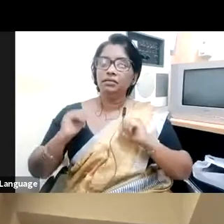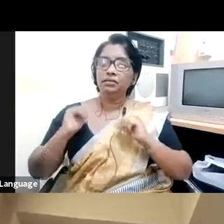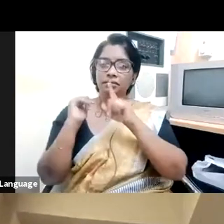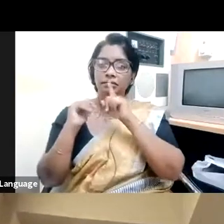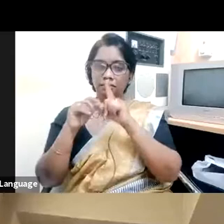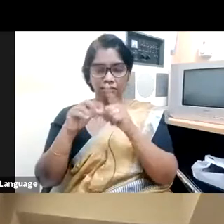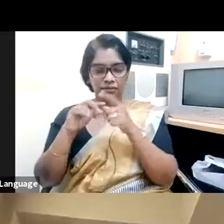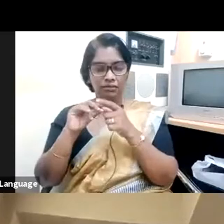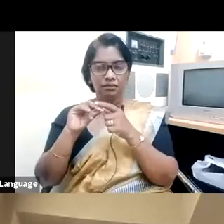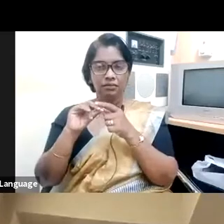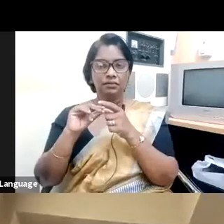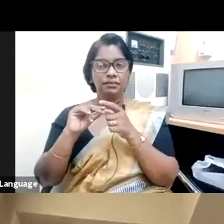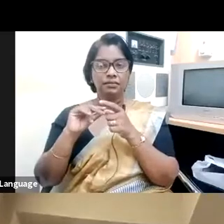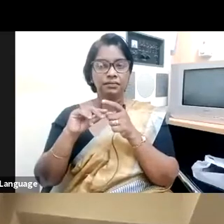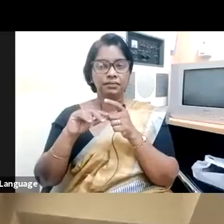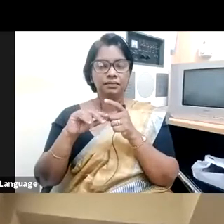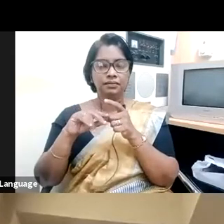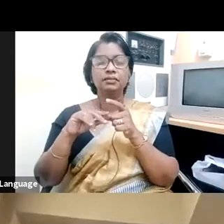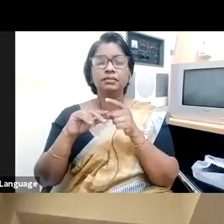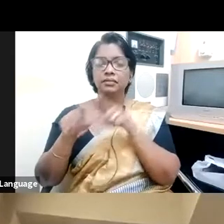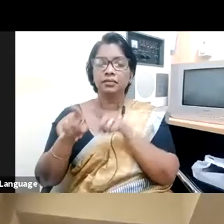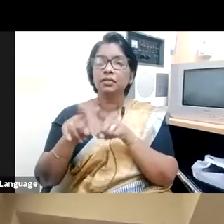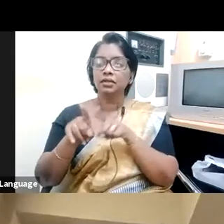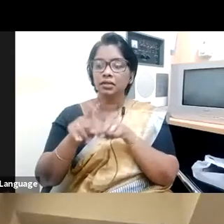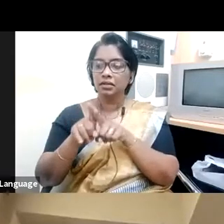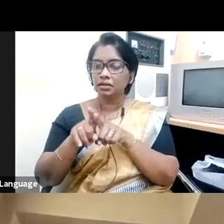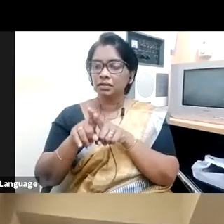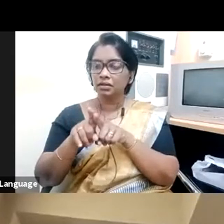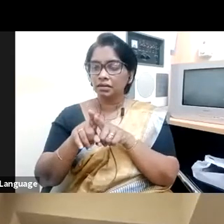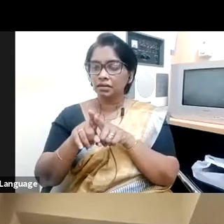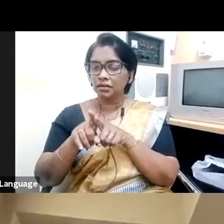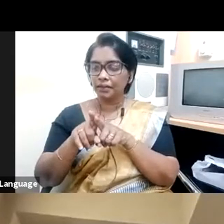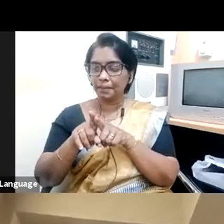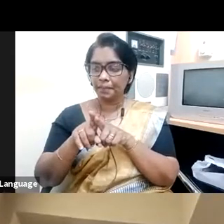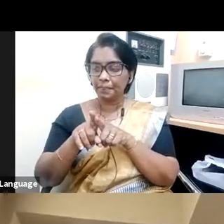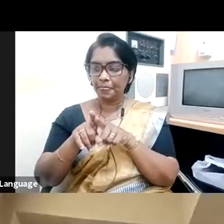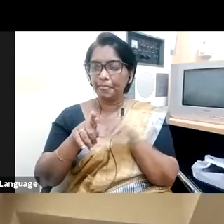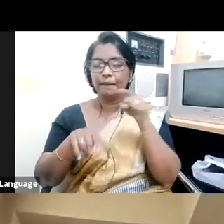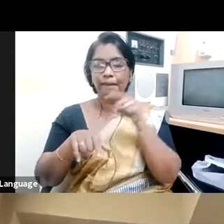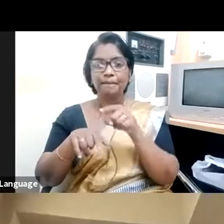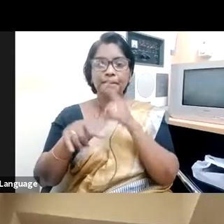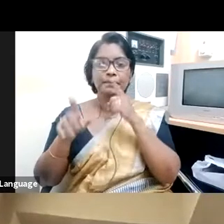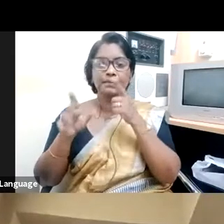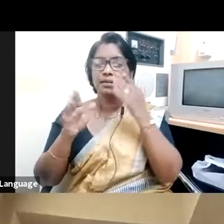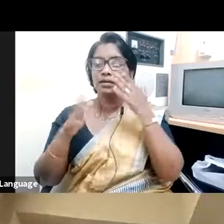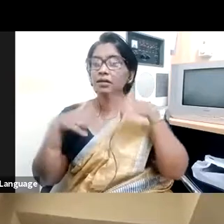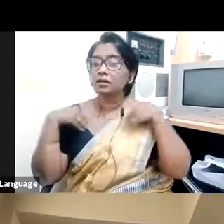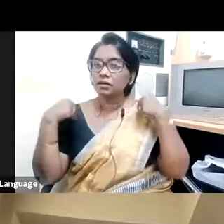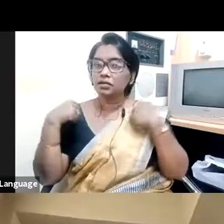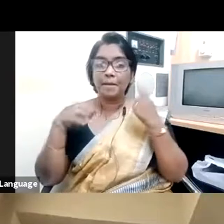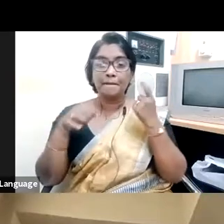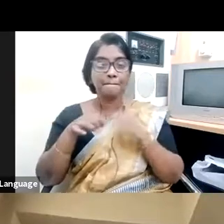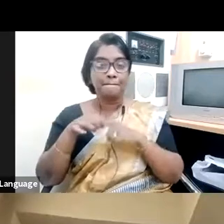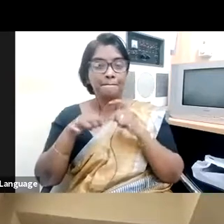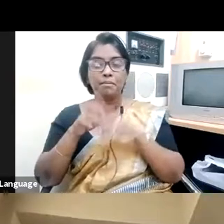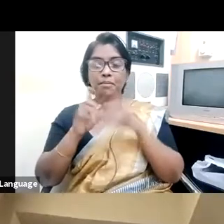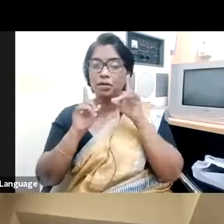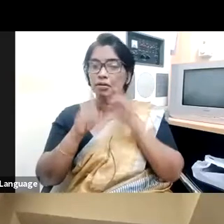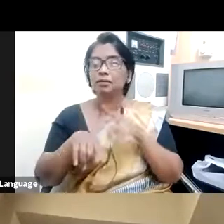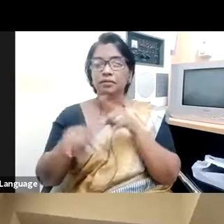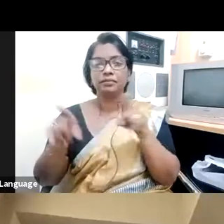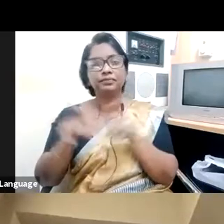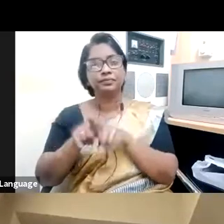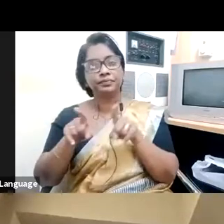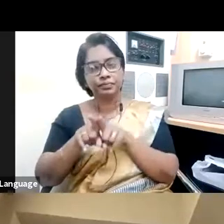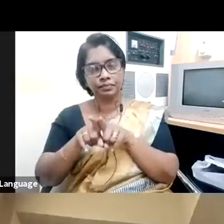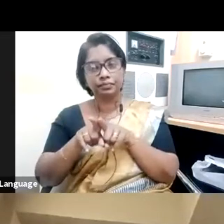hygiene or the World Menopause Day, or there is actually people who are open about